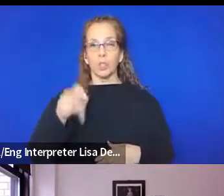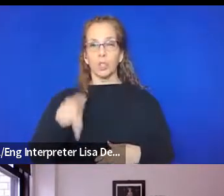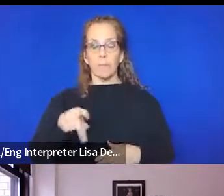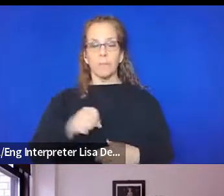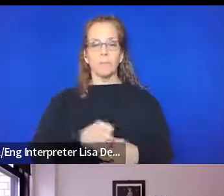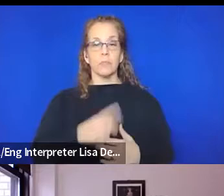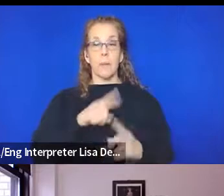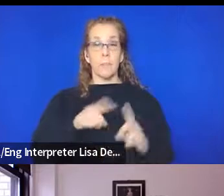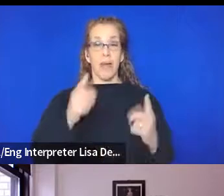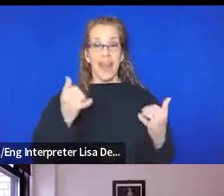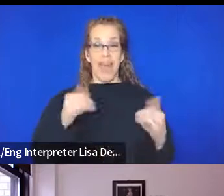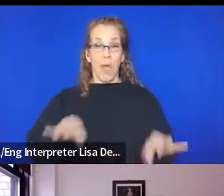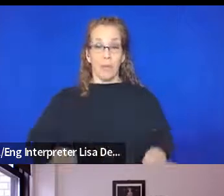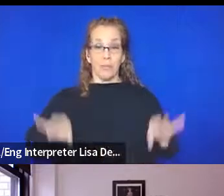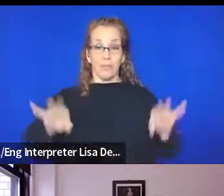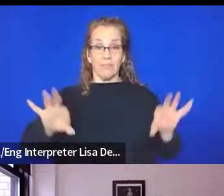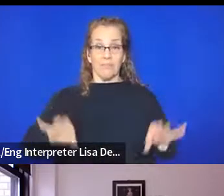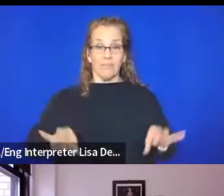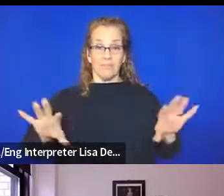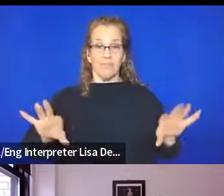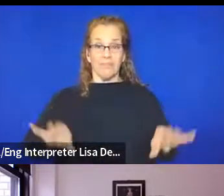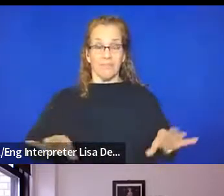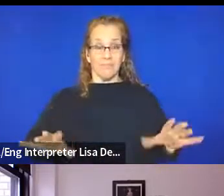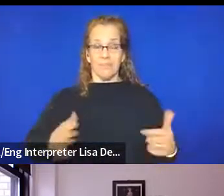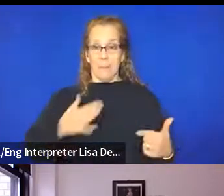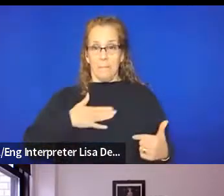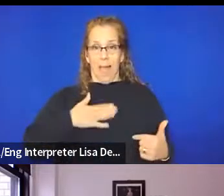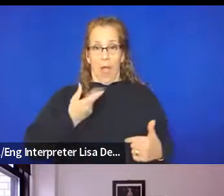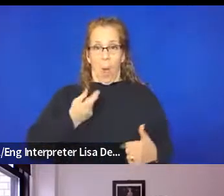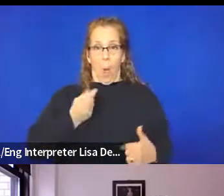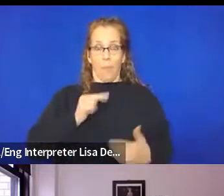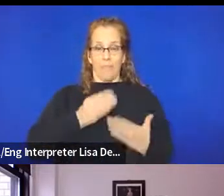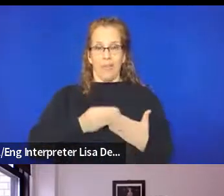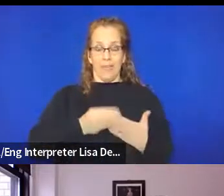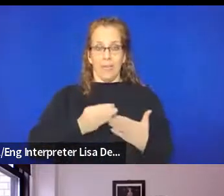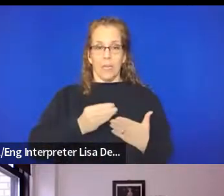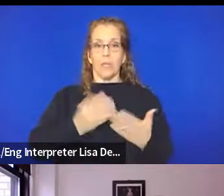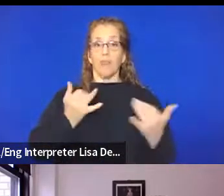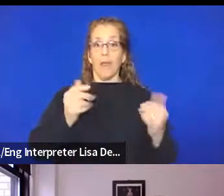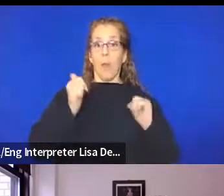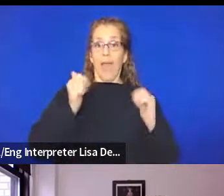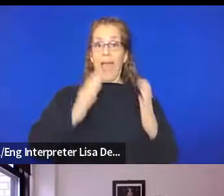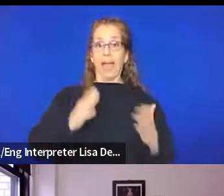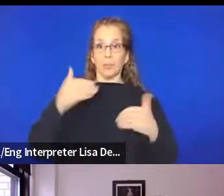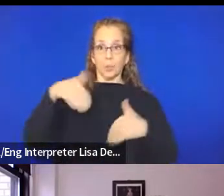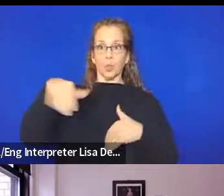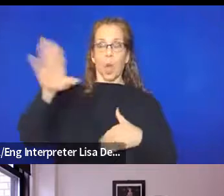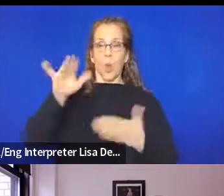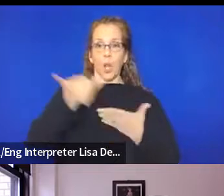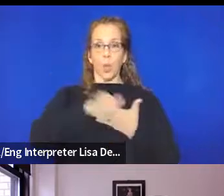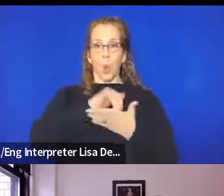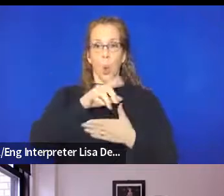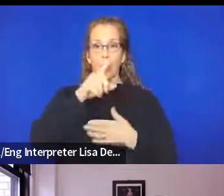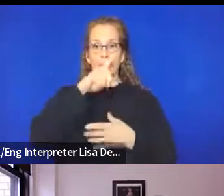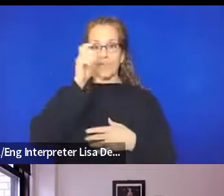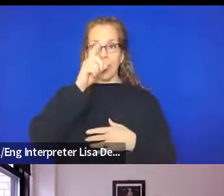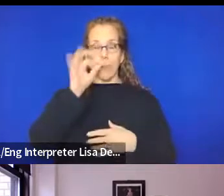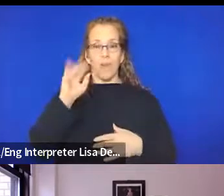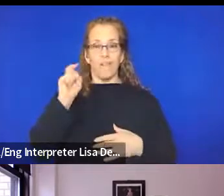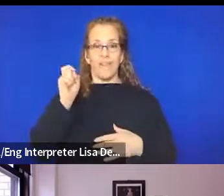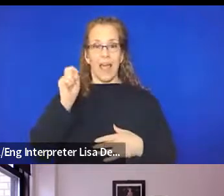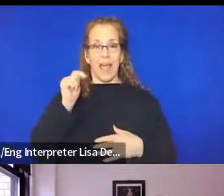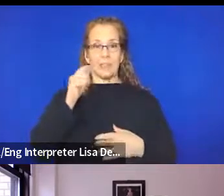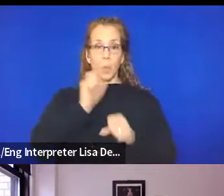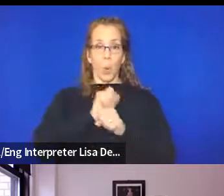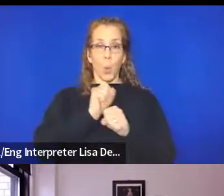of my pocket, and my actors have been working for. We have a play that's going to the New York Summer Fest in May, and my actors have been working without getting paid for the